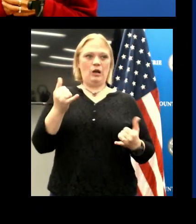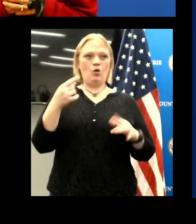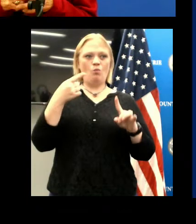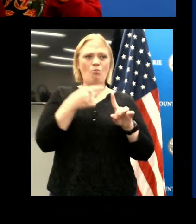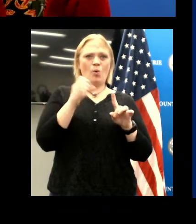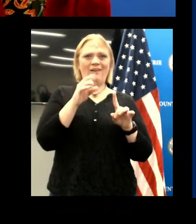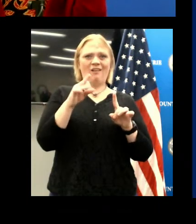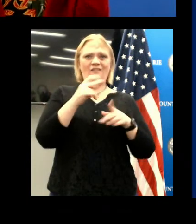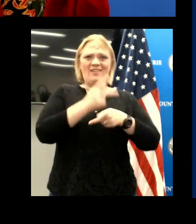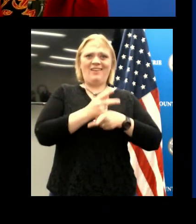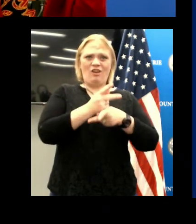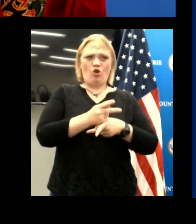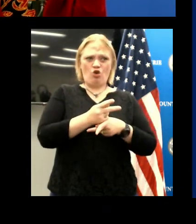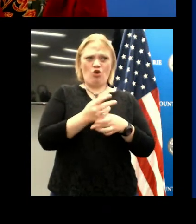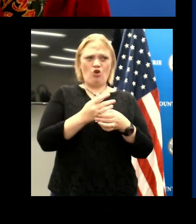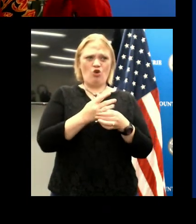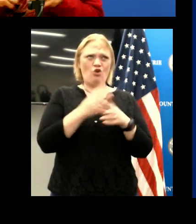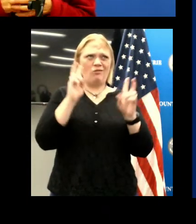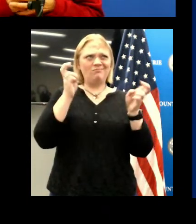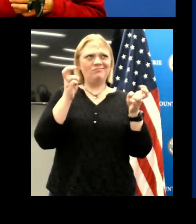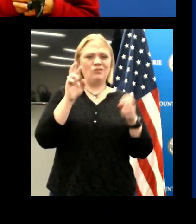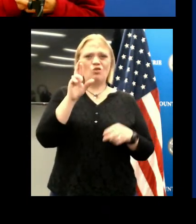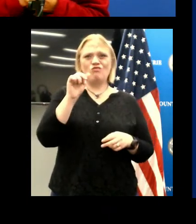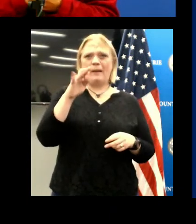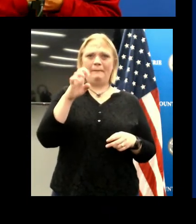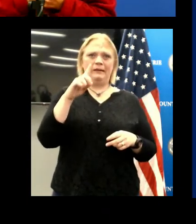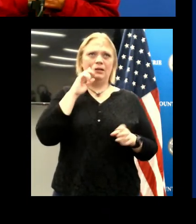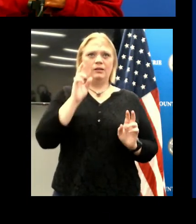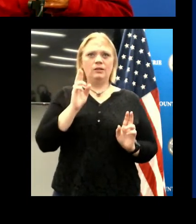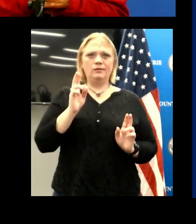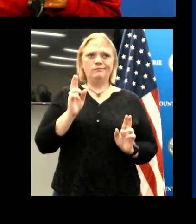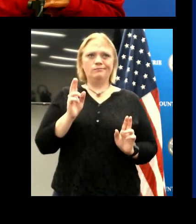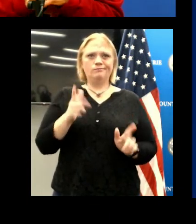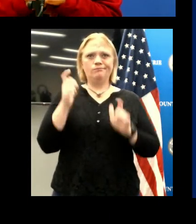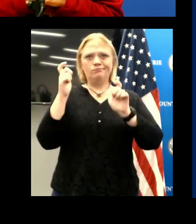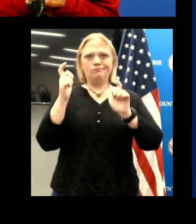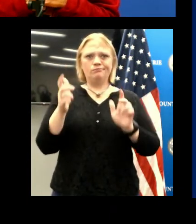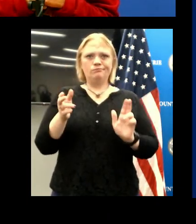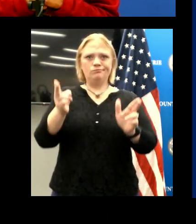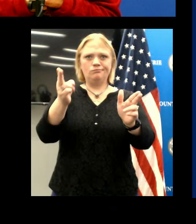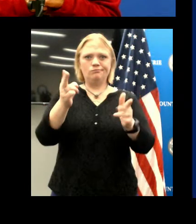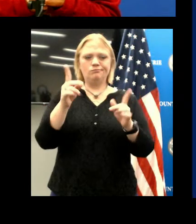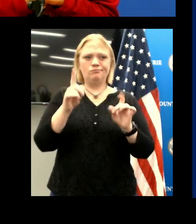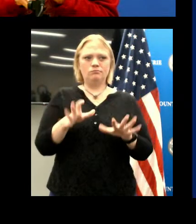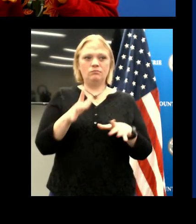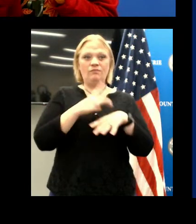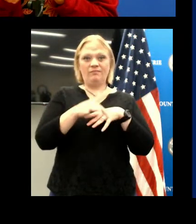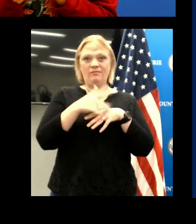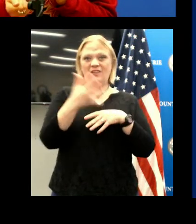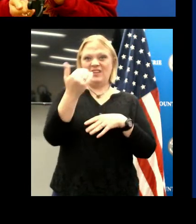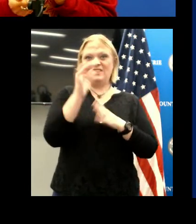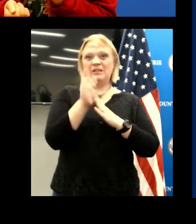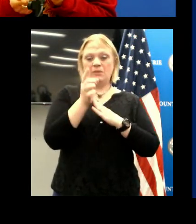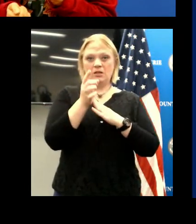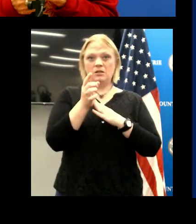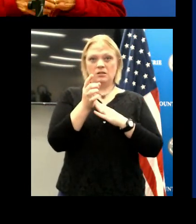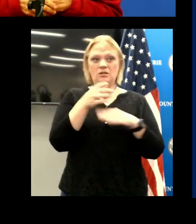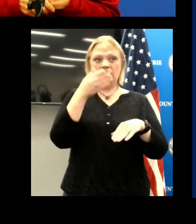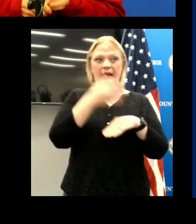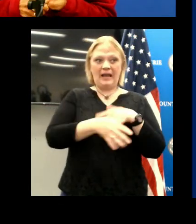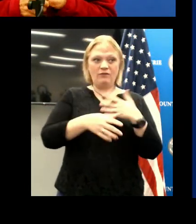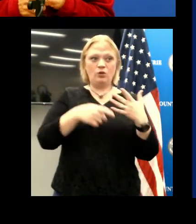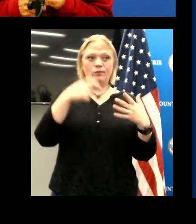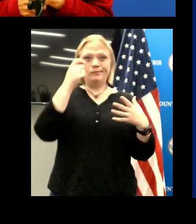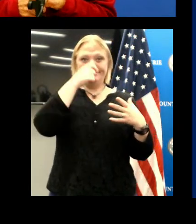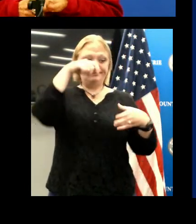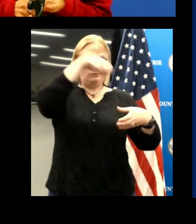So that is what we call like a rapid test, where the results are available in 15 minutes after you put the specimen into